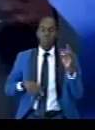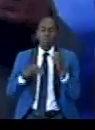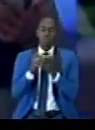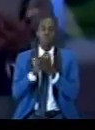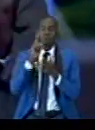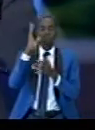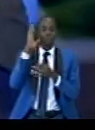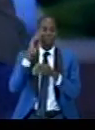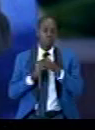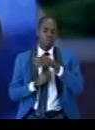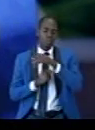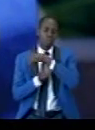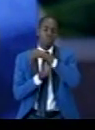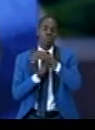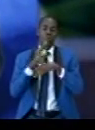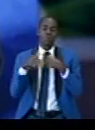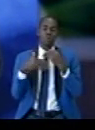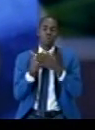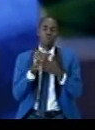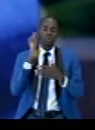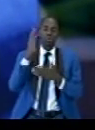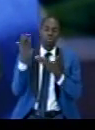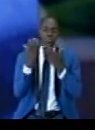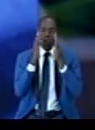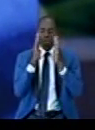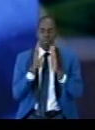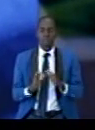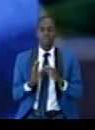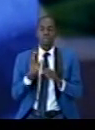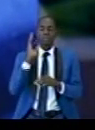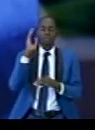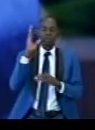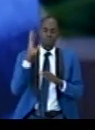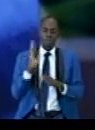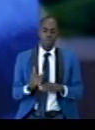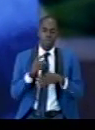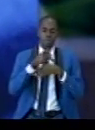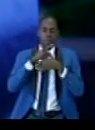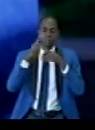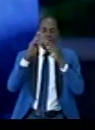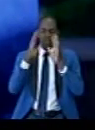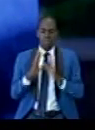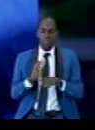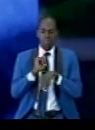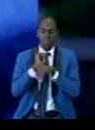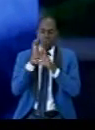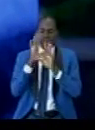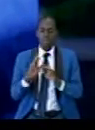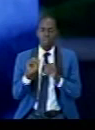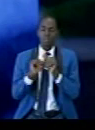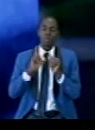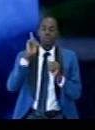all your ministers, all your servants, all the professionals, everyone you have called.